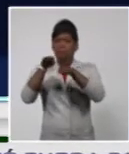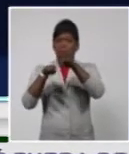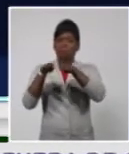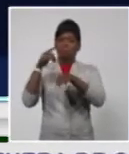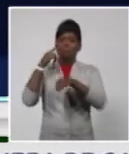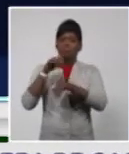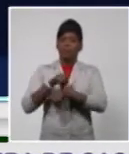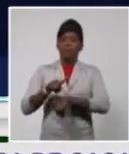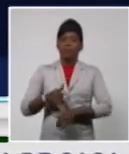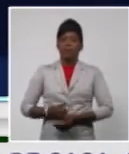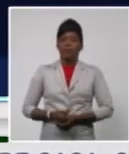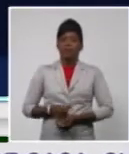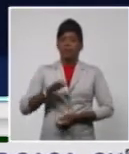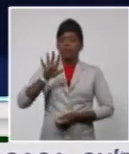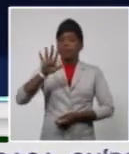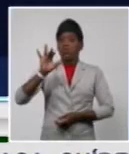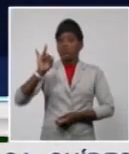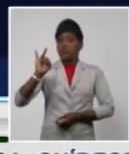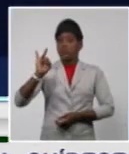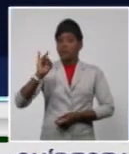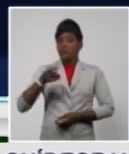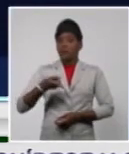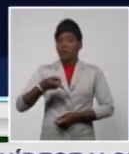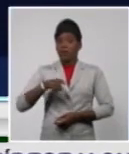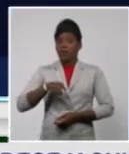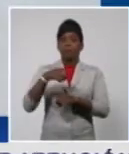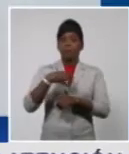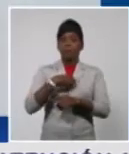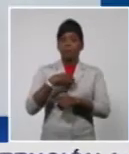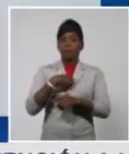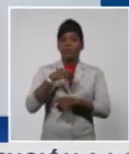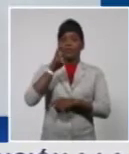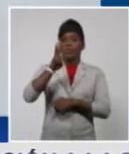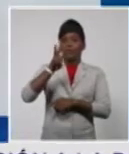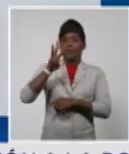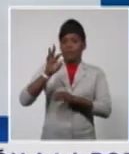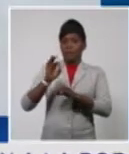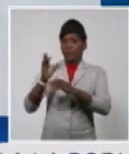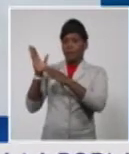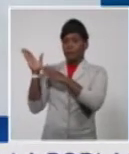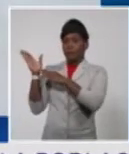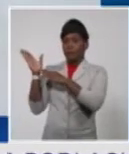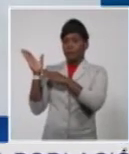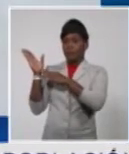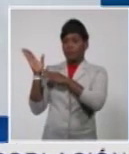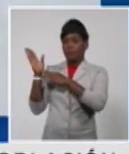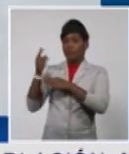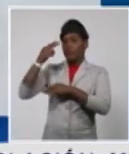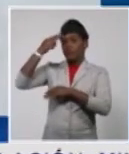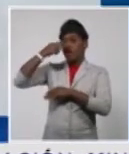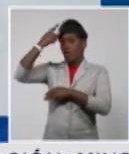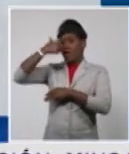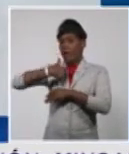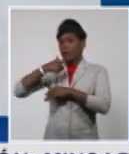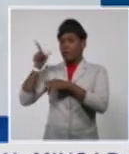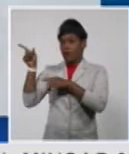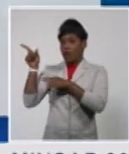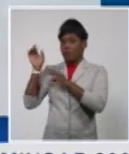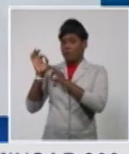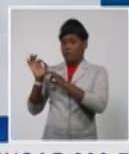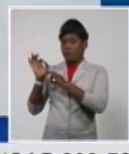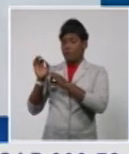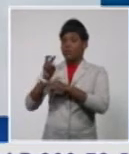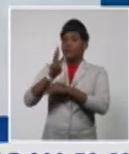age. Of the 77 diagnosed cases, 33 belong to Ciego de Ávila, 31 to